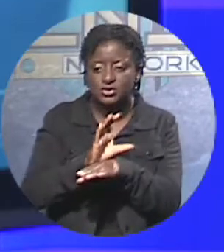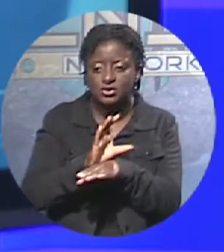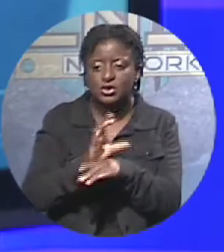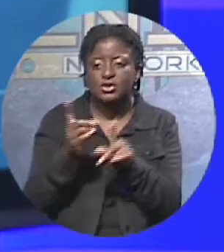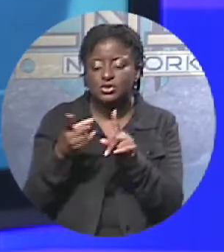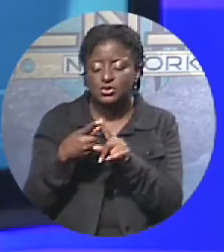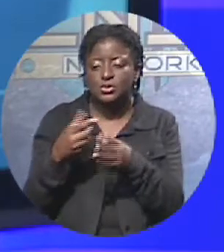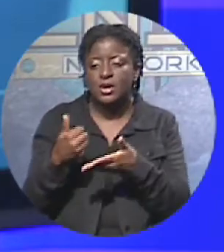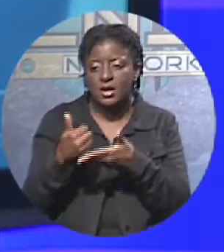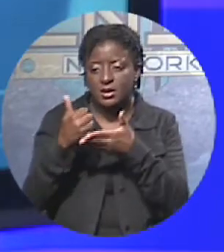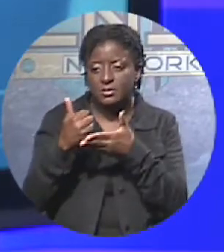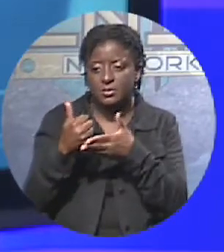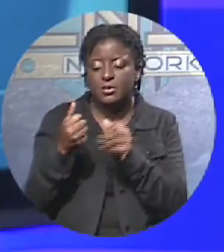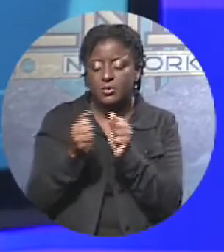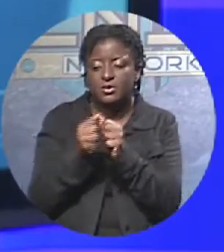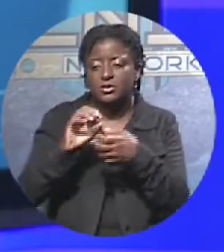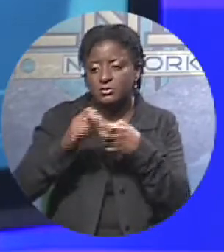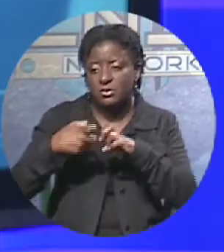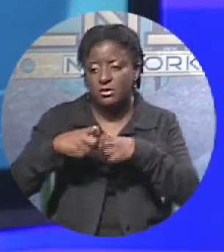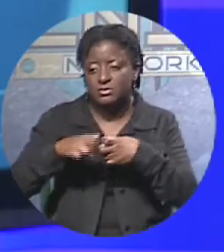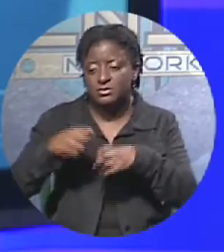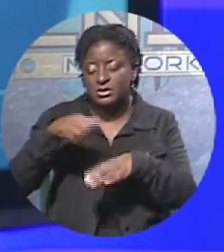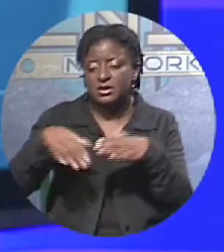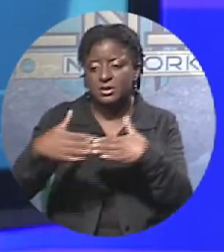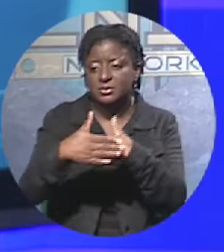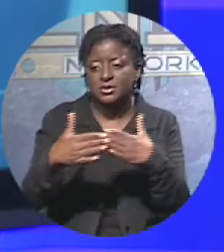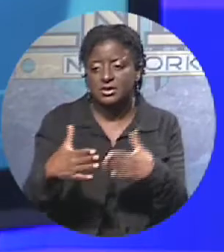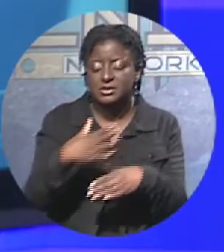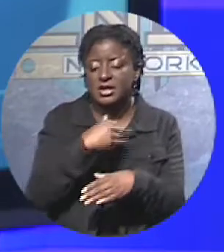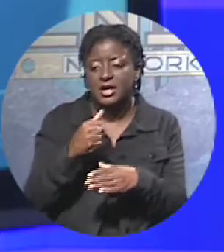partnered with community psychologists and specialists to